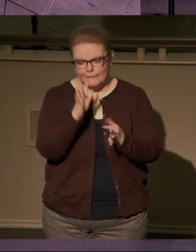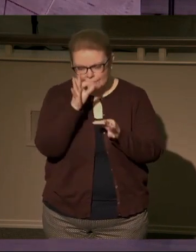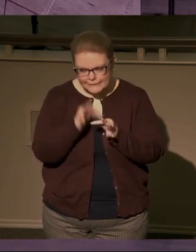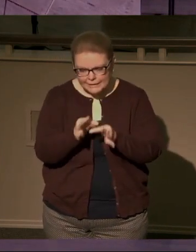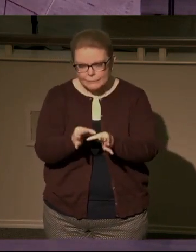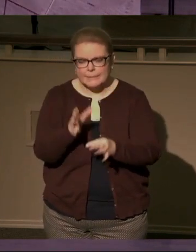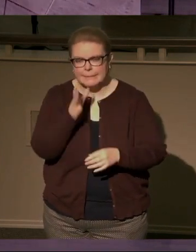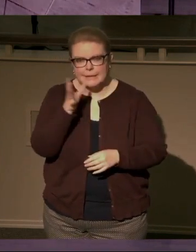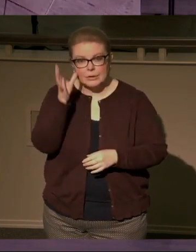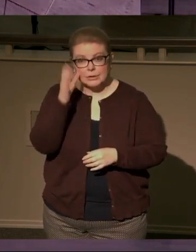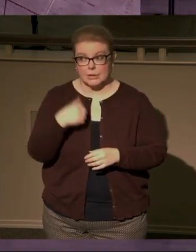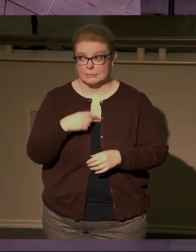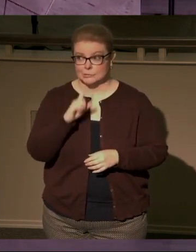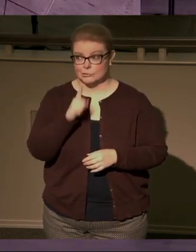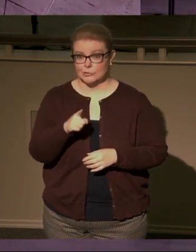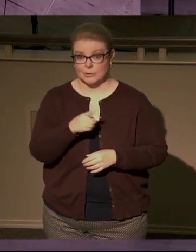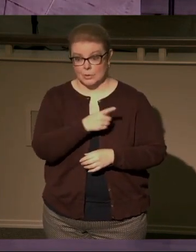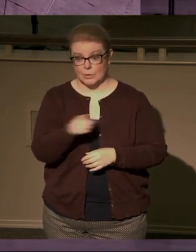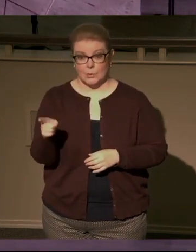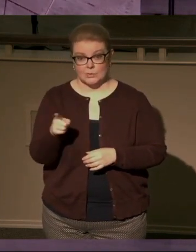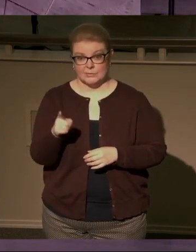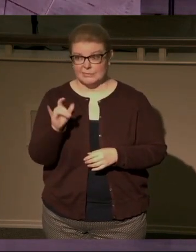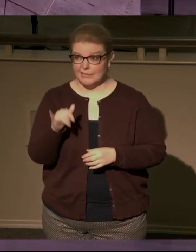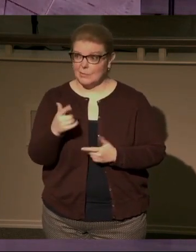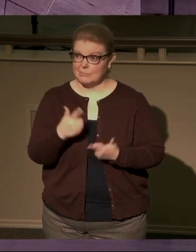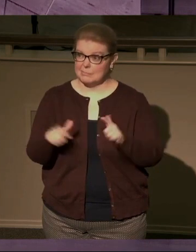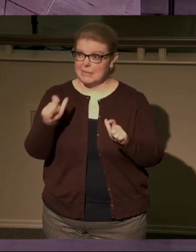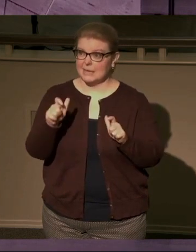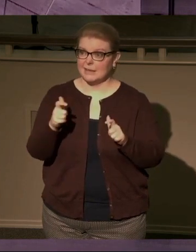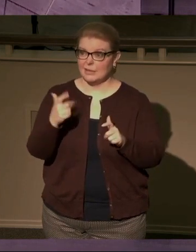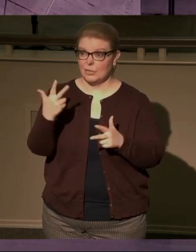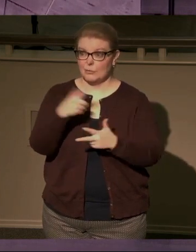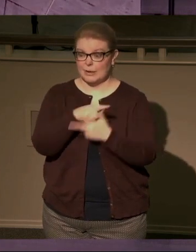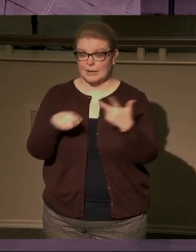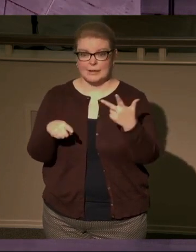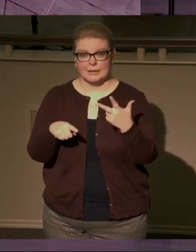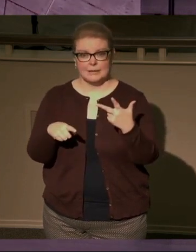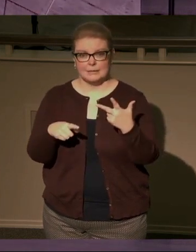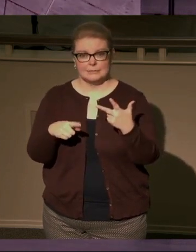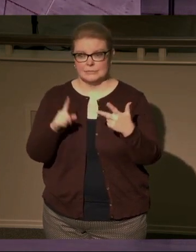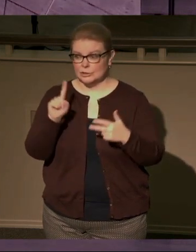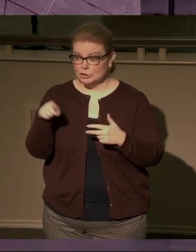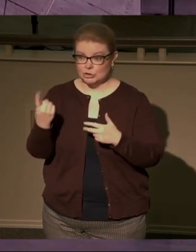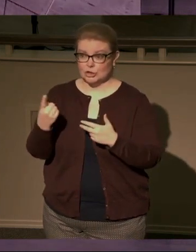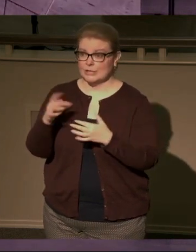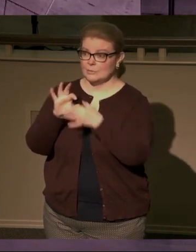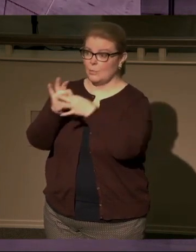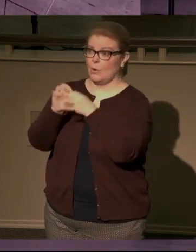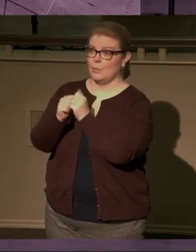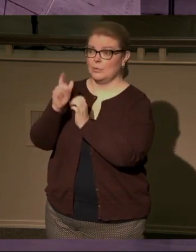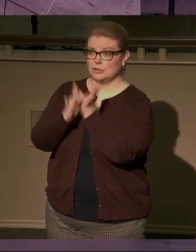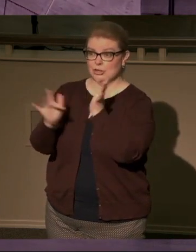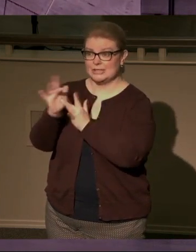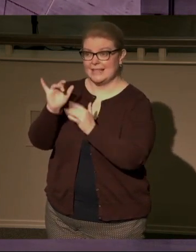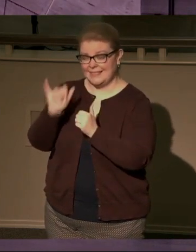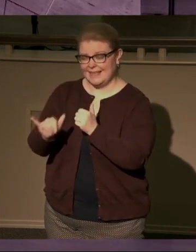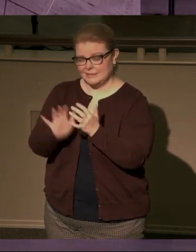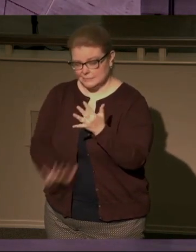parenting, and I'm pretty sure those would be the big three things. Because it's just a walk with Jesus that matters the